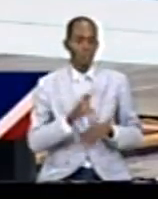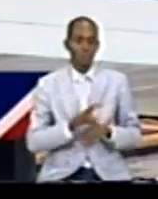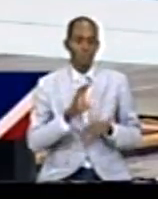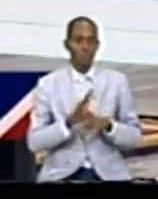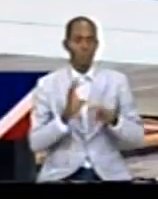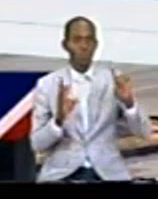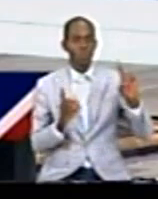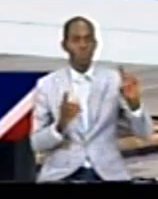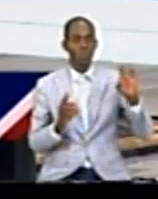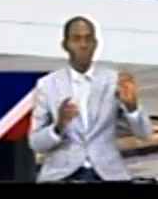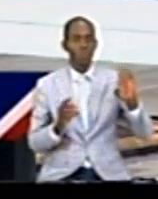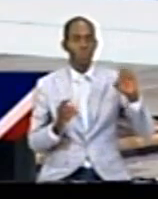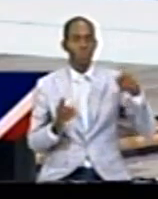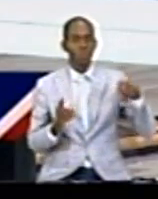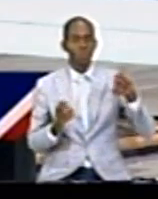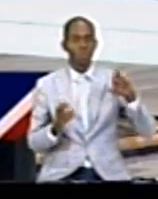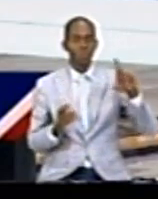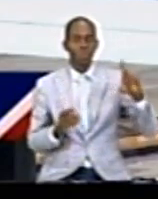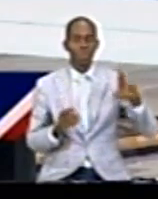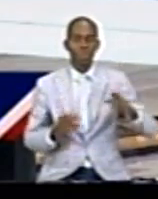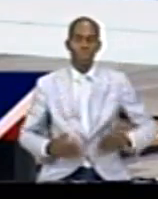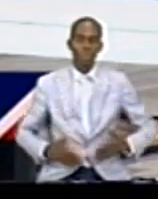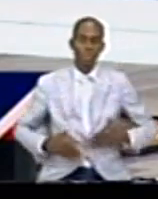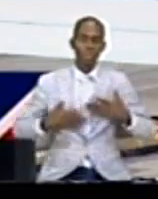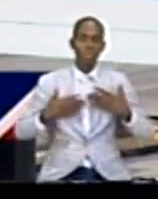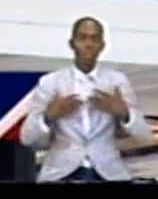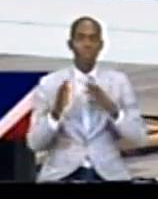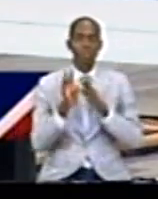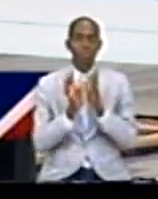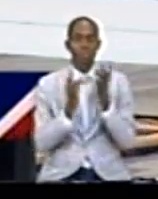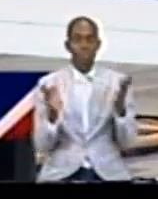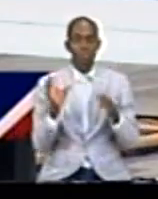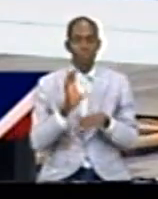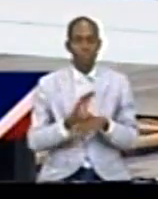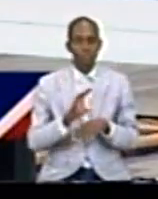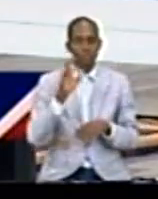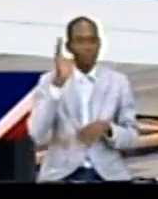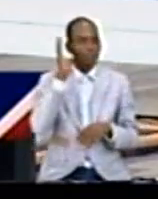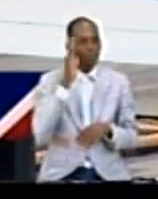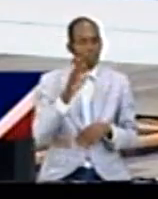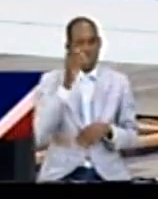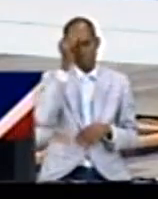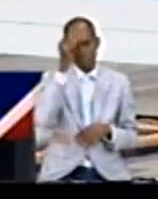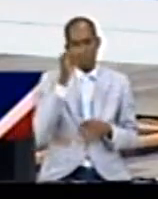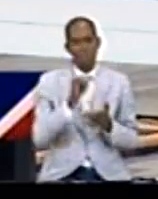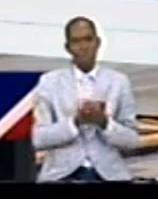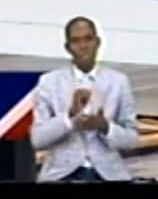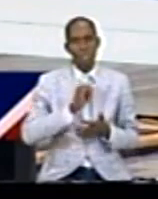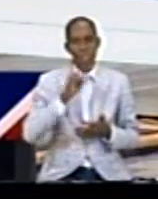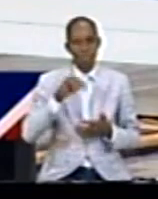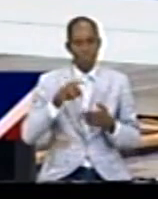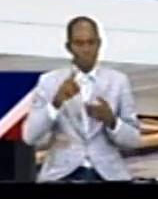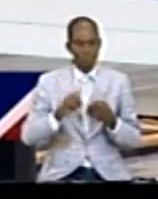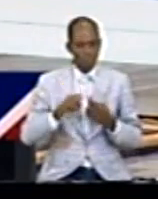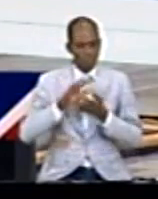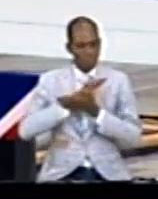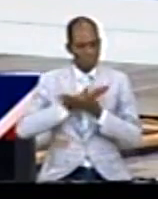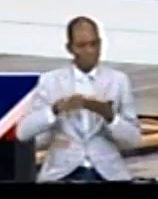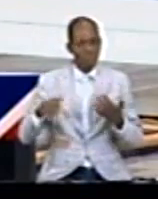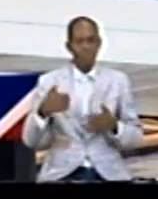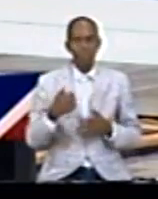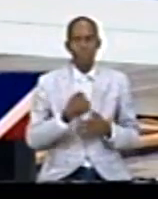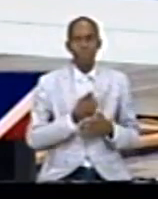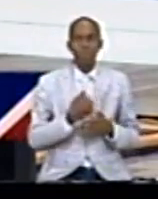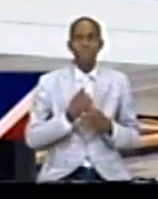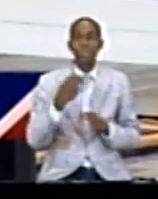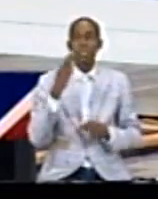church location should understand, I need to purge myself. I need to purify myself. If